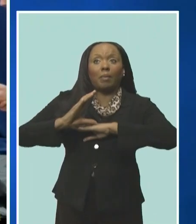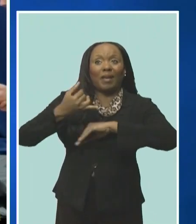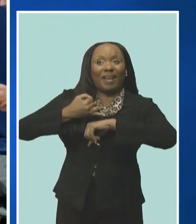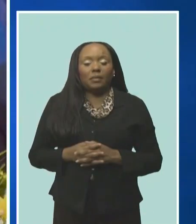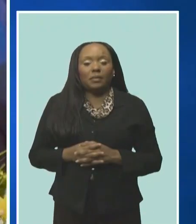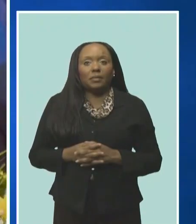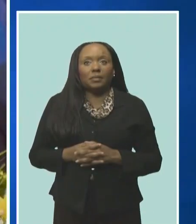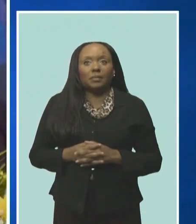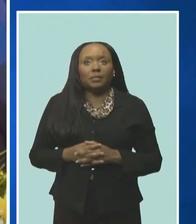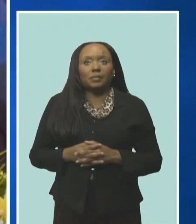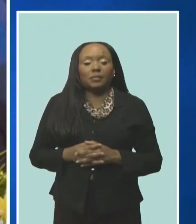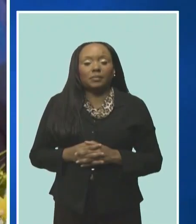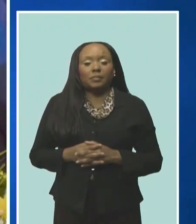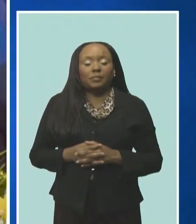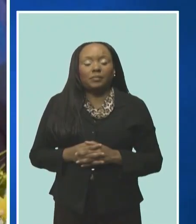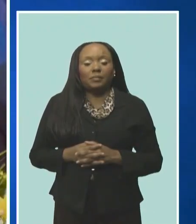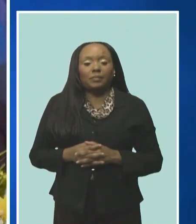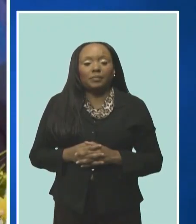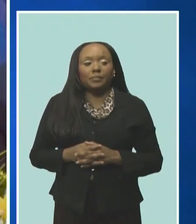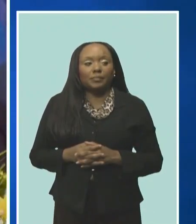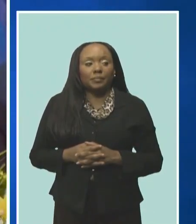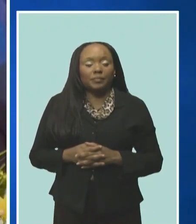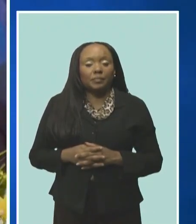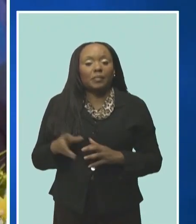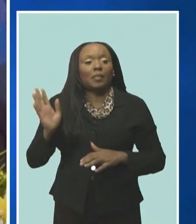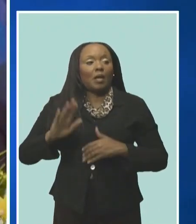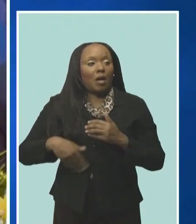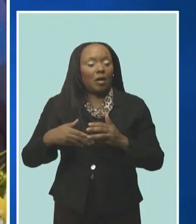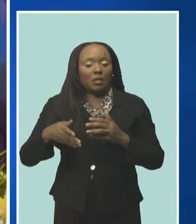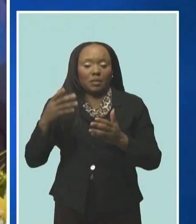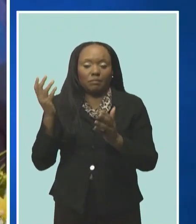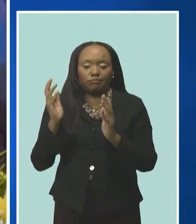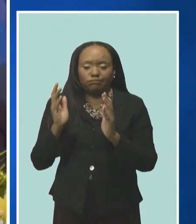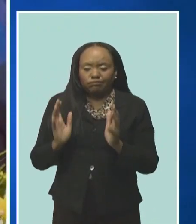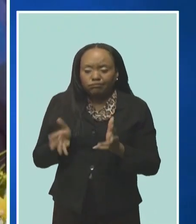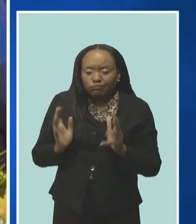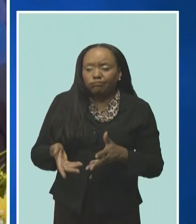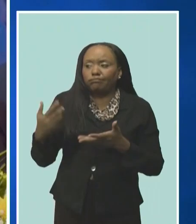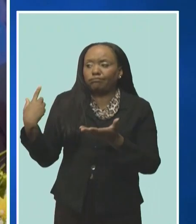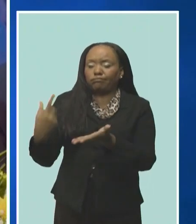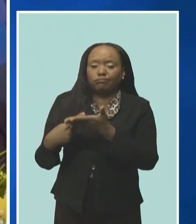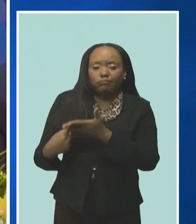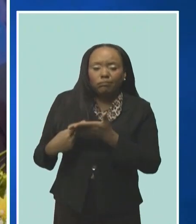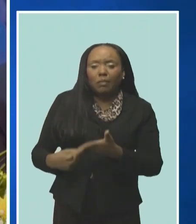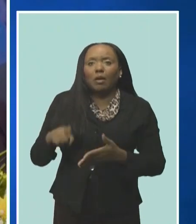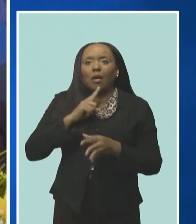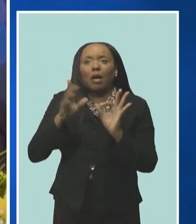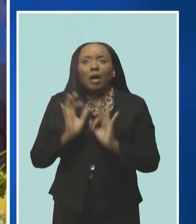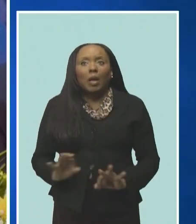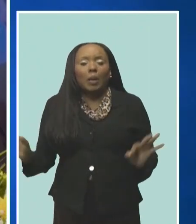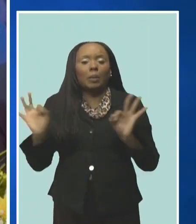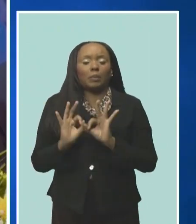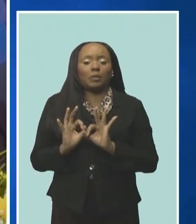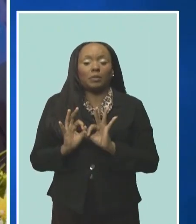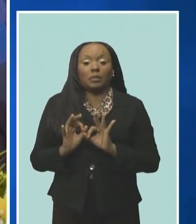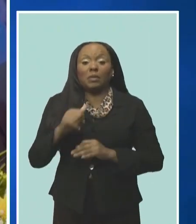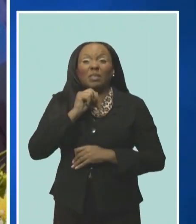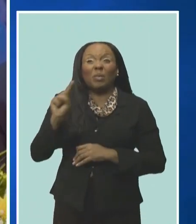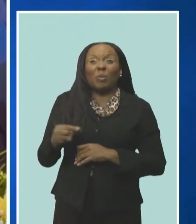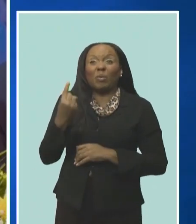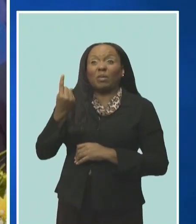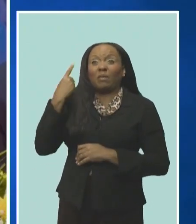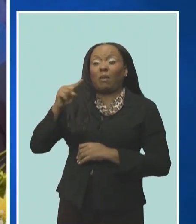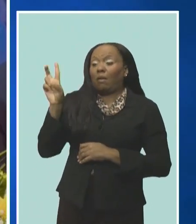states. The conclusion of these negotiations and what they portend has major significance, not only for the people